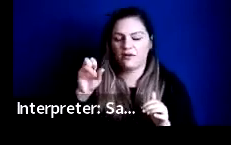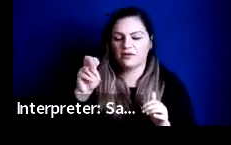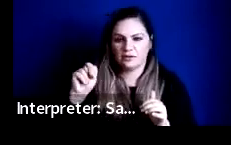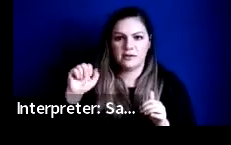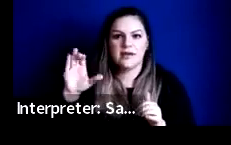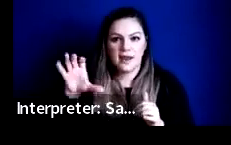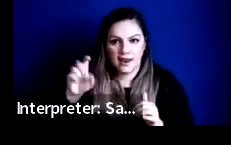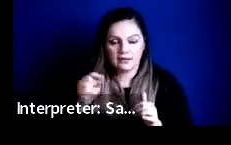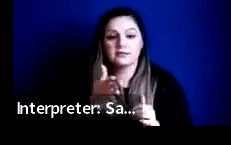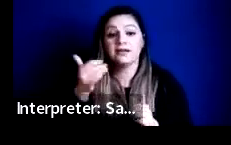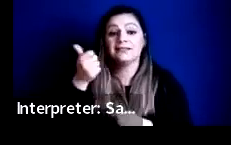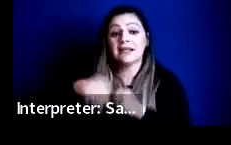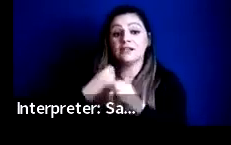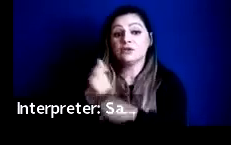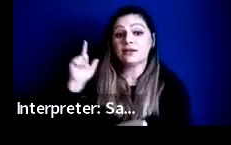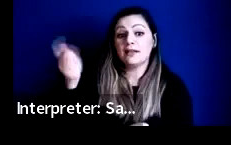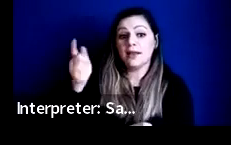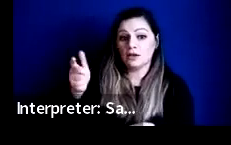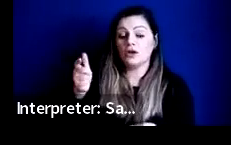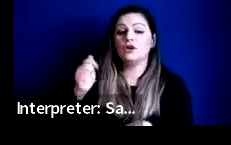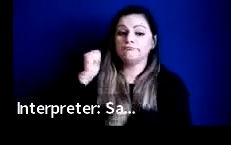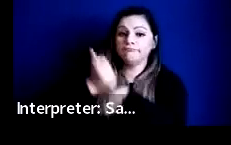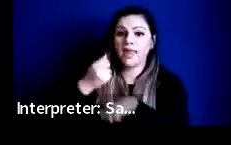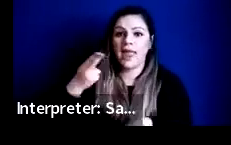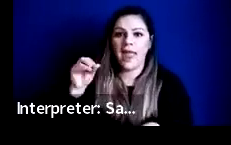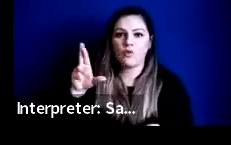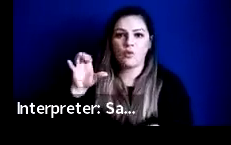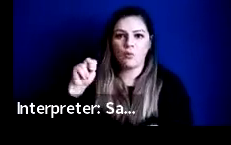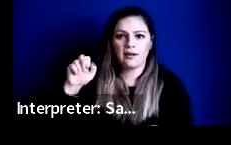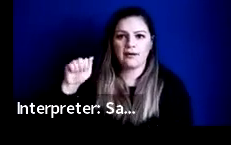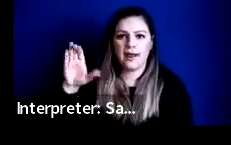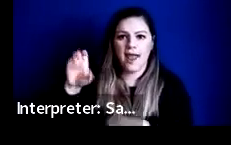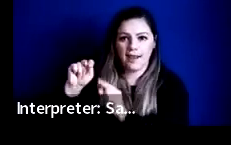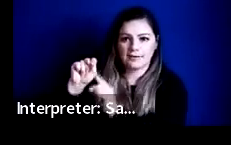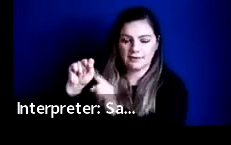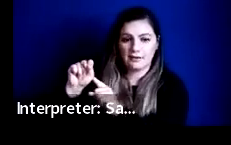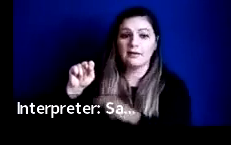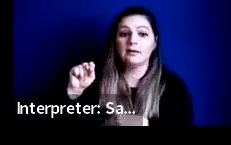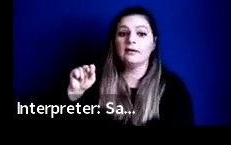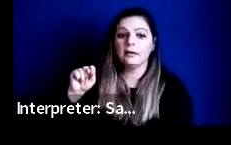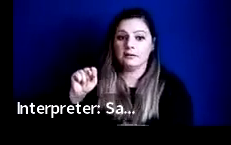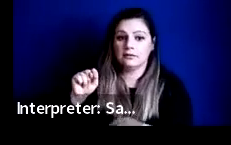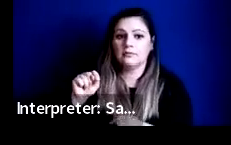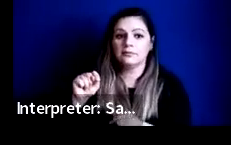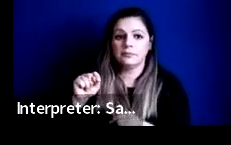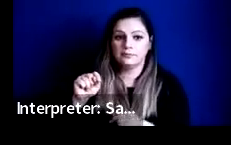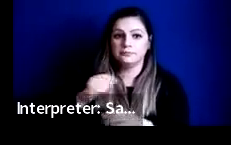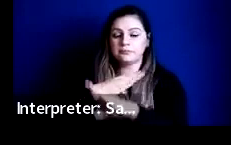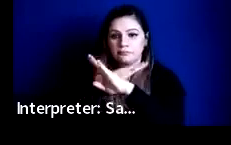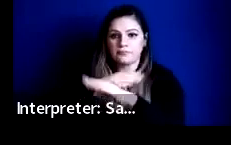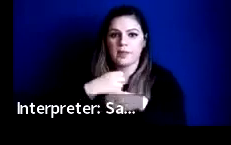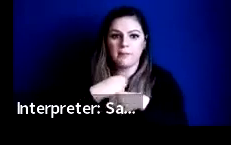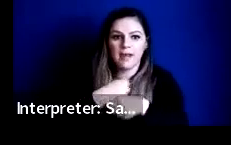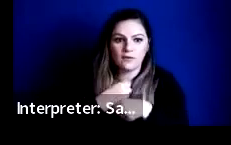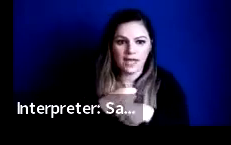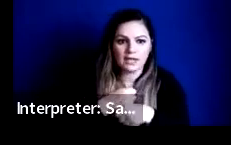10 years later, you have the Heroin Act, which prohibited the manufacture, importation, and possession of heroin,